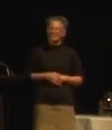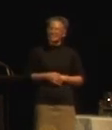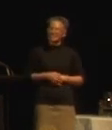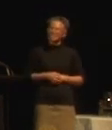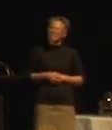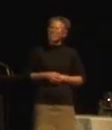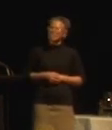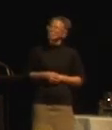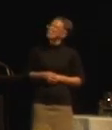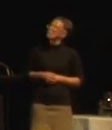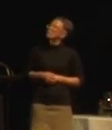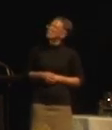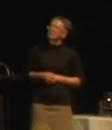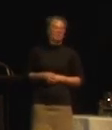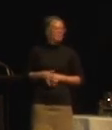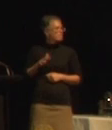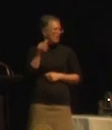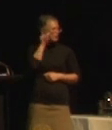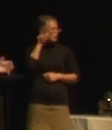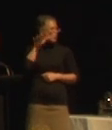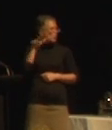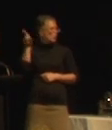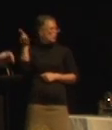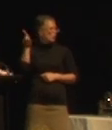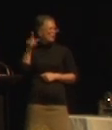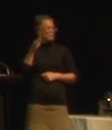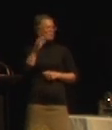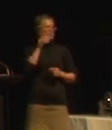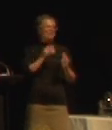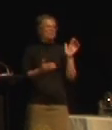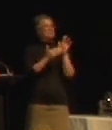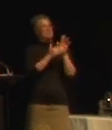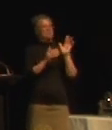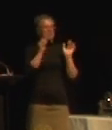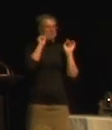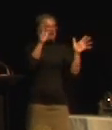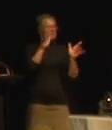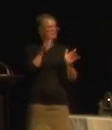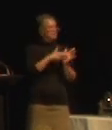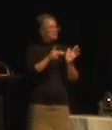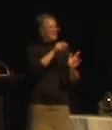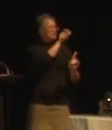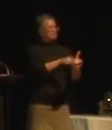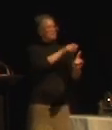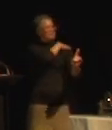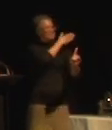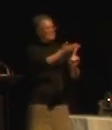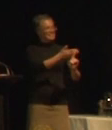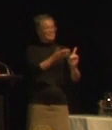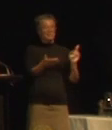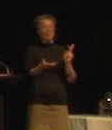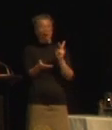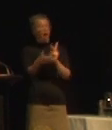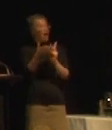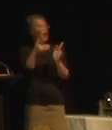Well, this is a person you may know, kind of the most famous New Zealander I could think of. And here are some other IDs we have